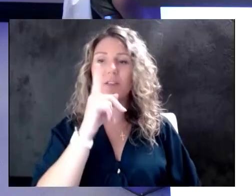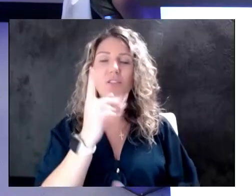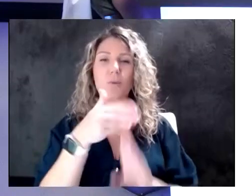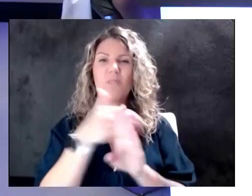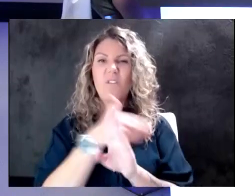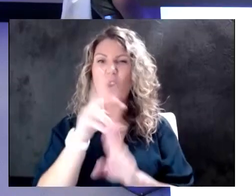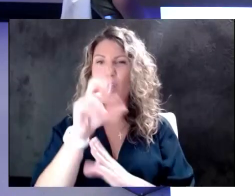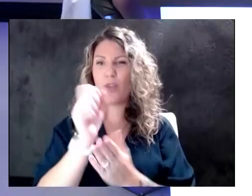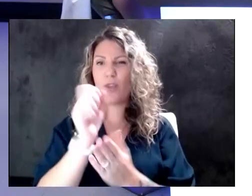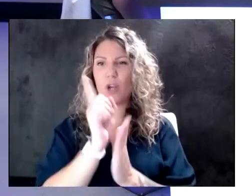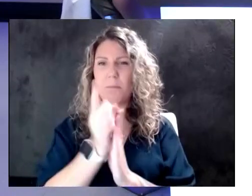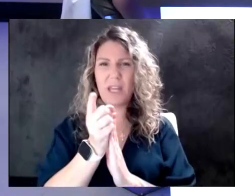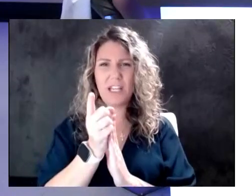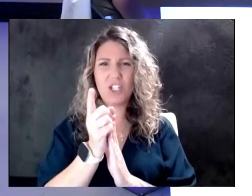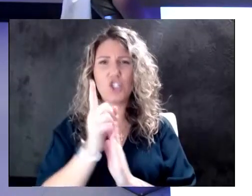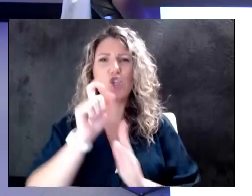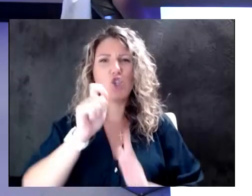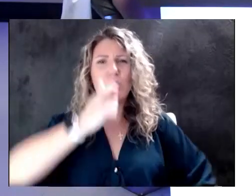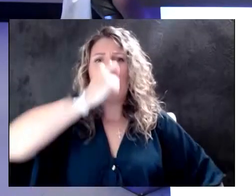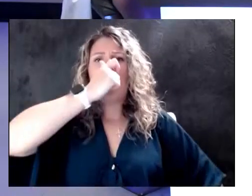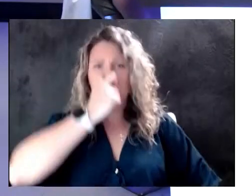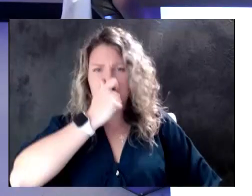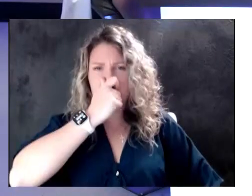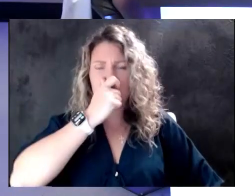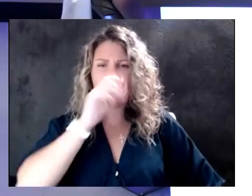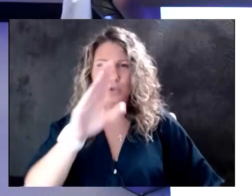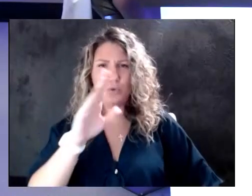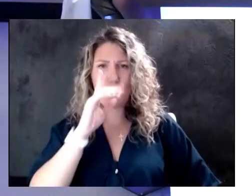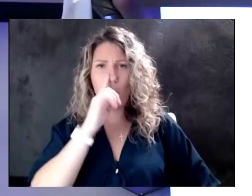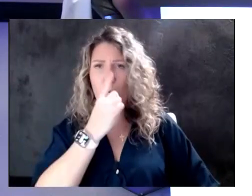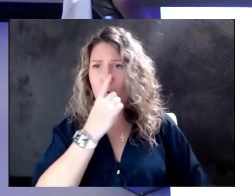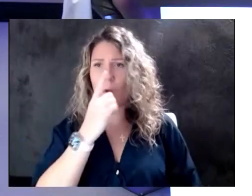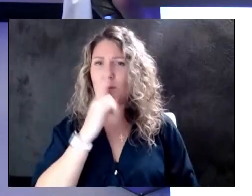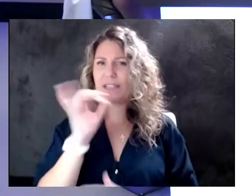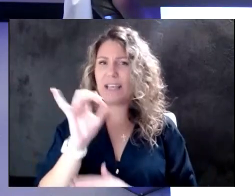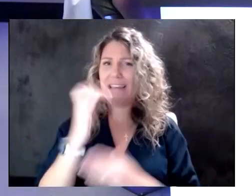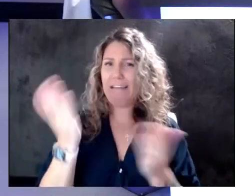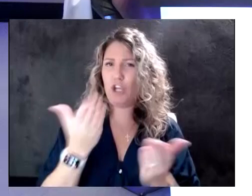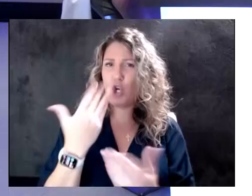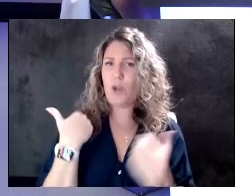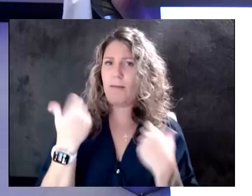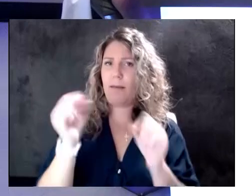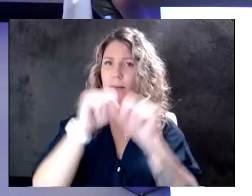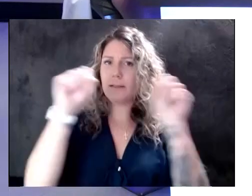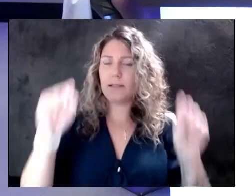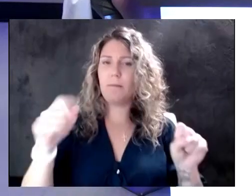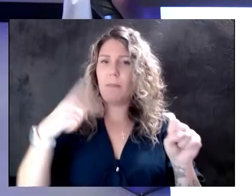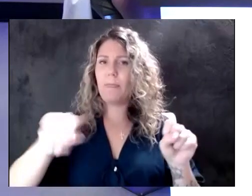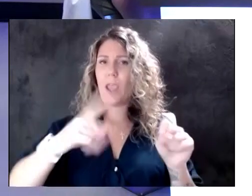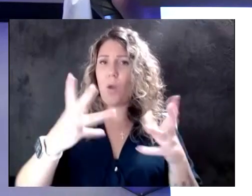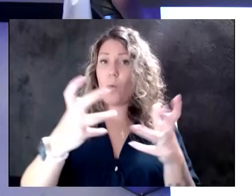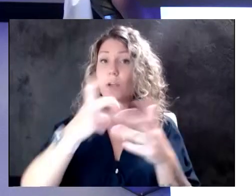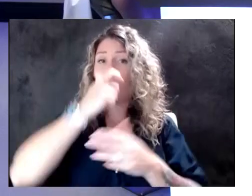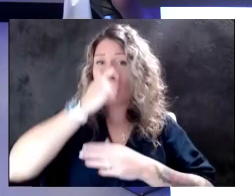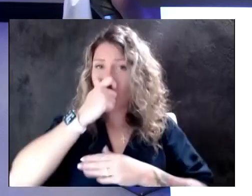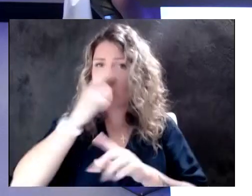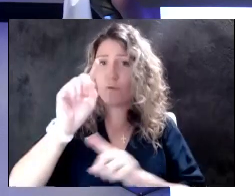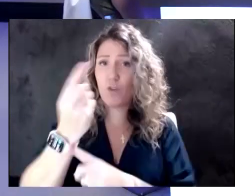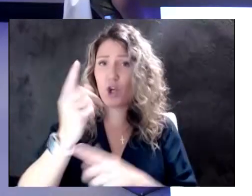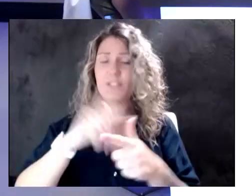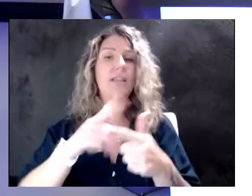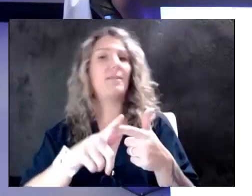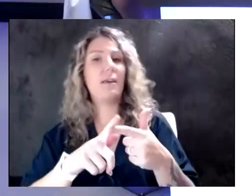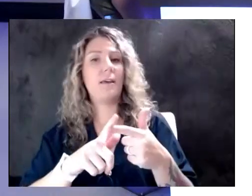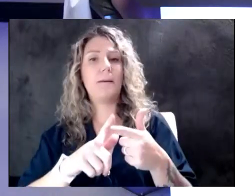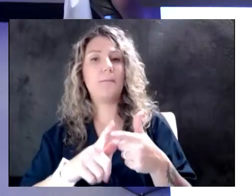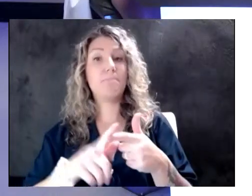nose doing first? it. Because when I've gone to get them, like here at the health system, You can. I'll blow my nose. Yep. They'll have me blow my nose. Because again, remember, you don't want to just sop up the